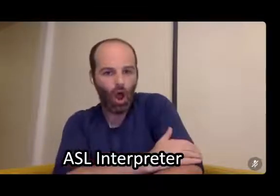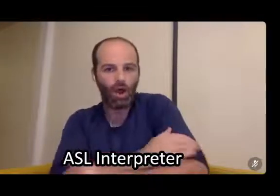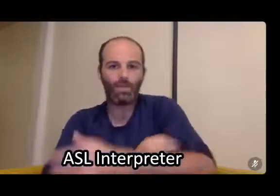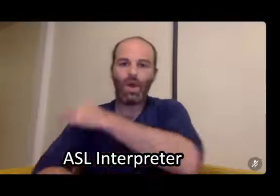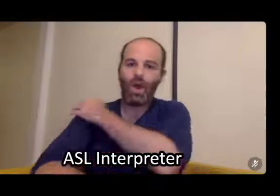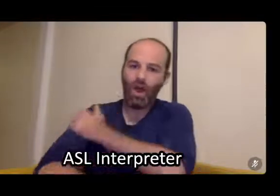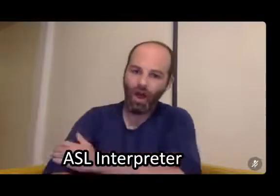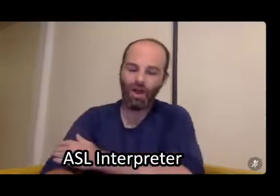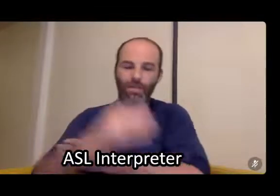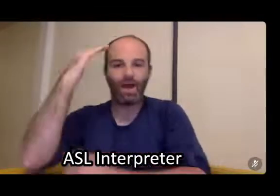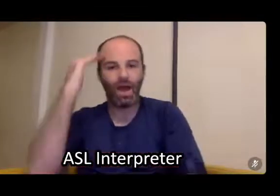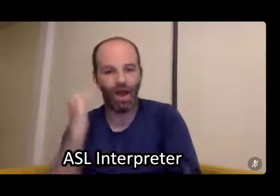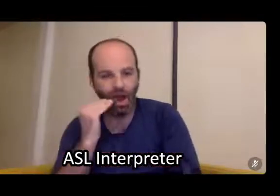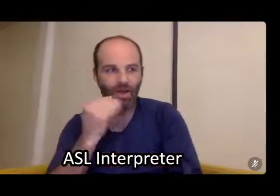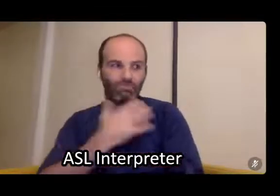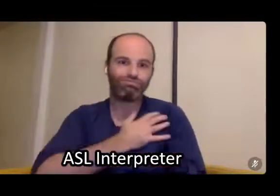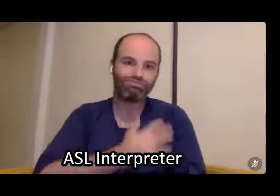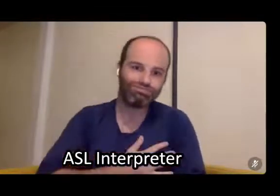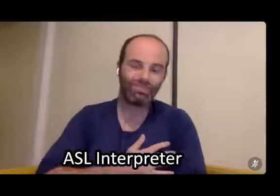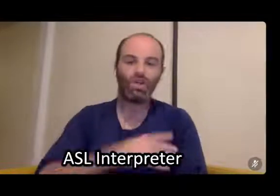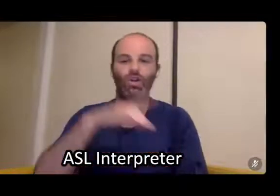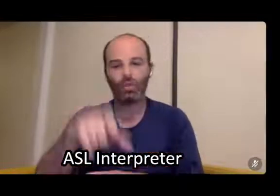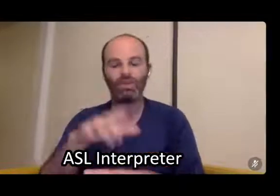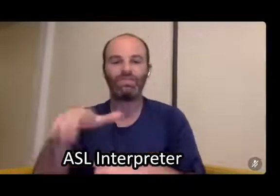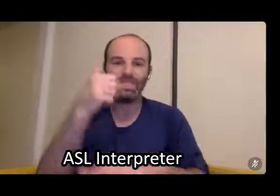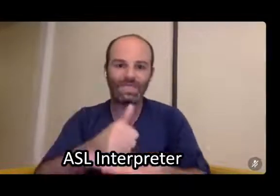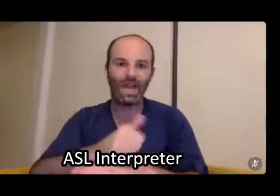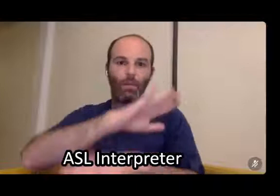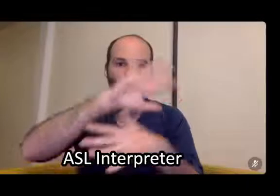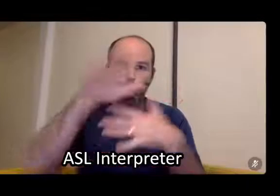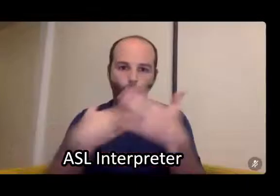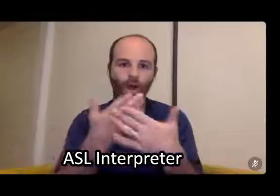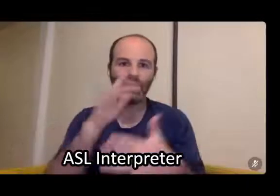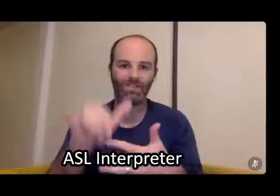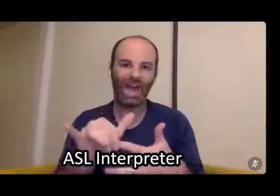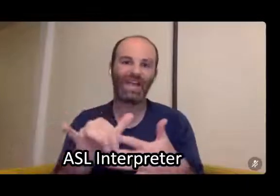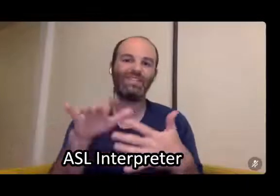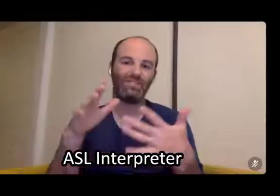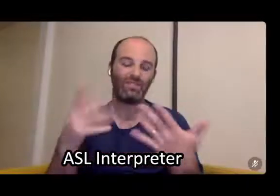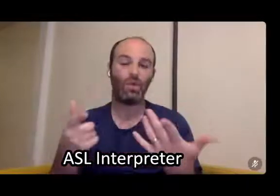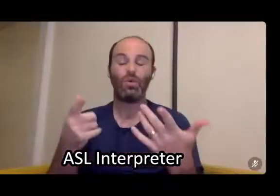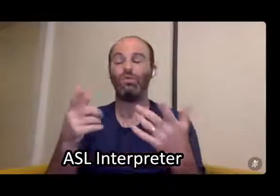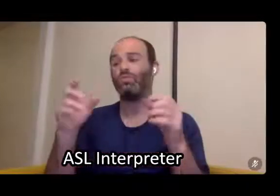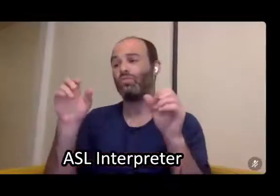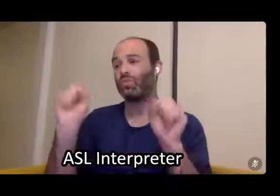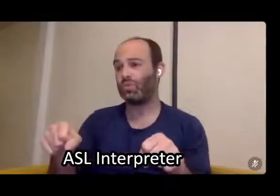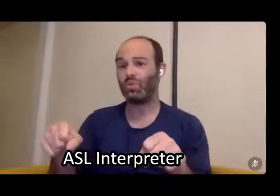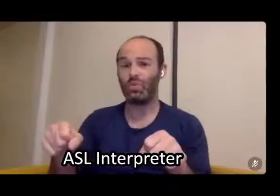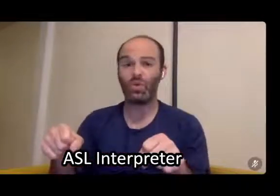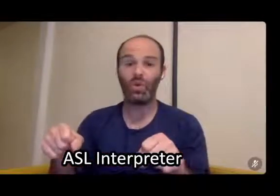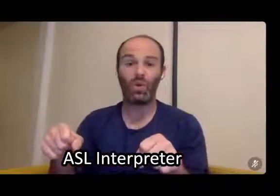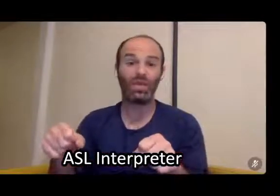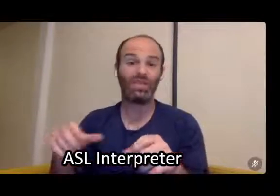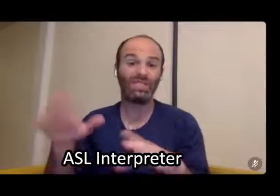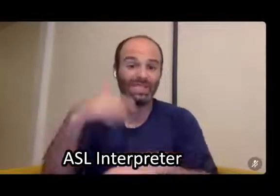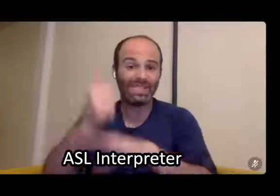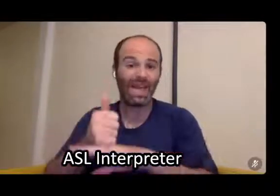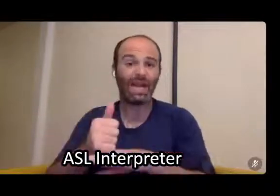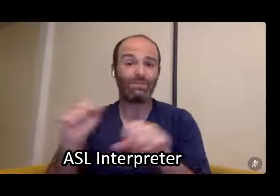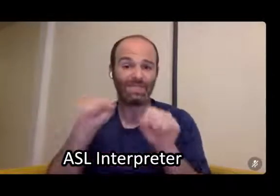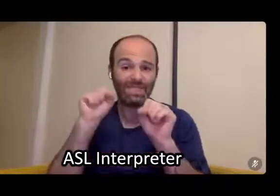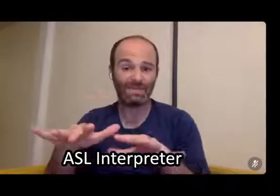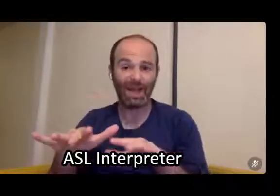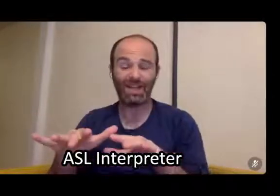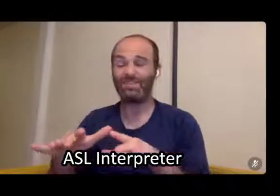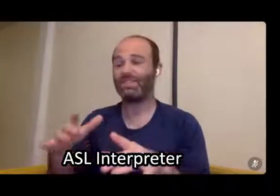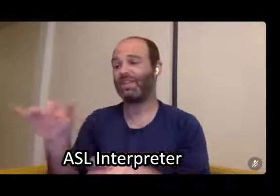there. Yeah, you could say like, hey G lady, what spells do I have? And get it to read out a list to you. I mean, that's really helpful when you're in the